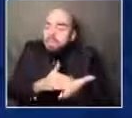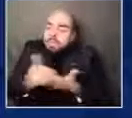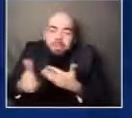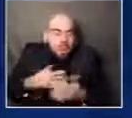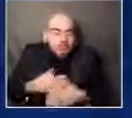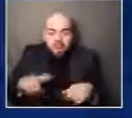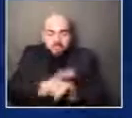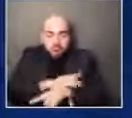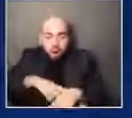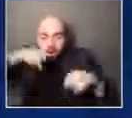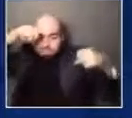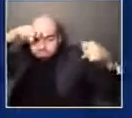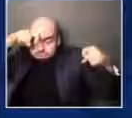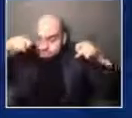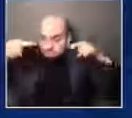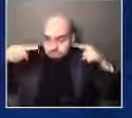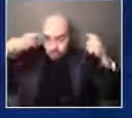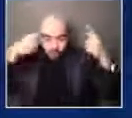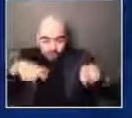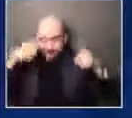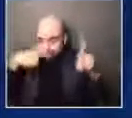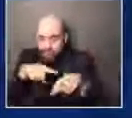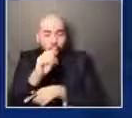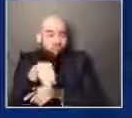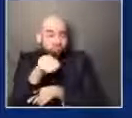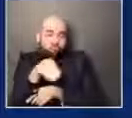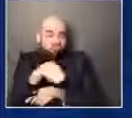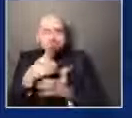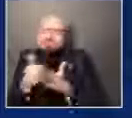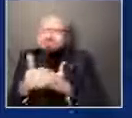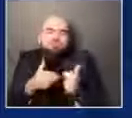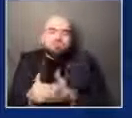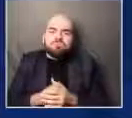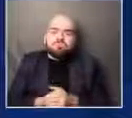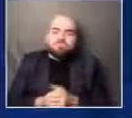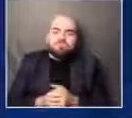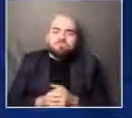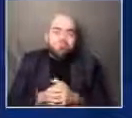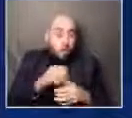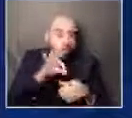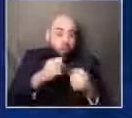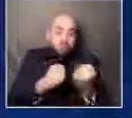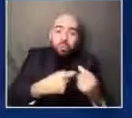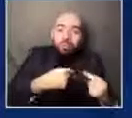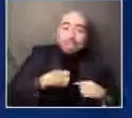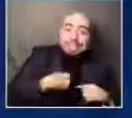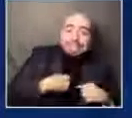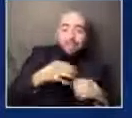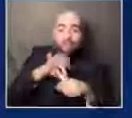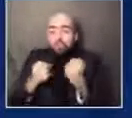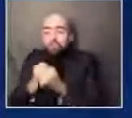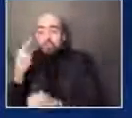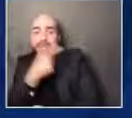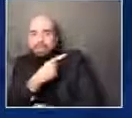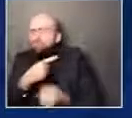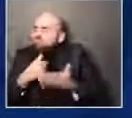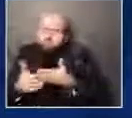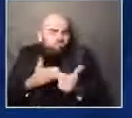matter who you voted for. We are Americans and our country is under threat. And